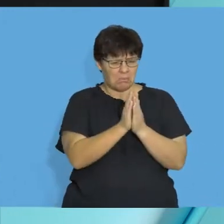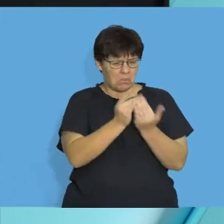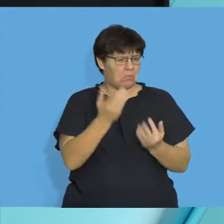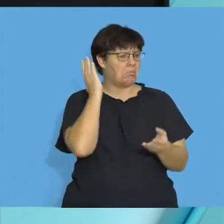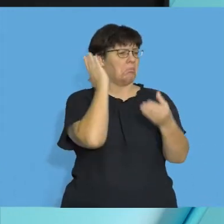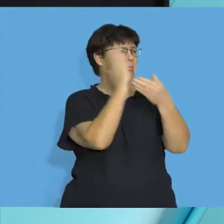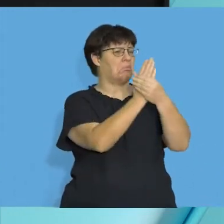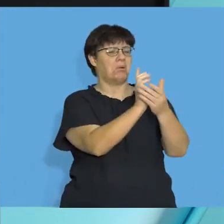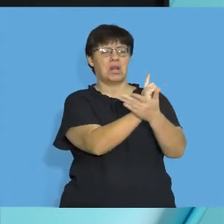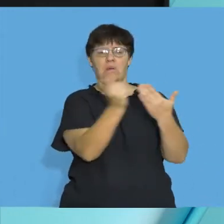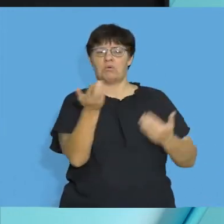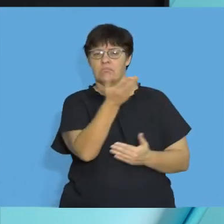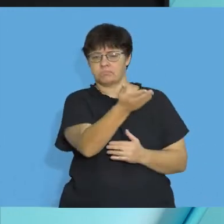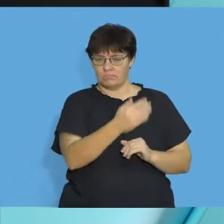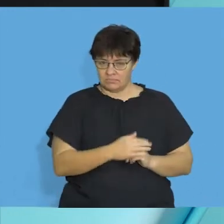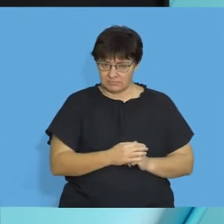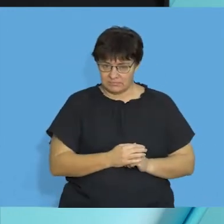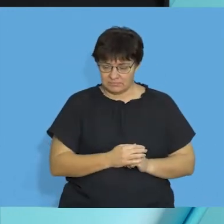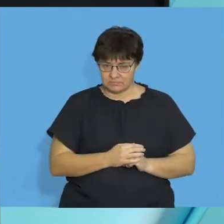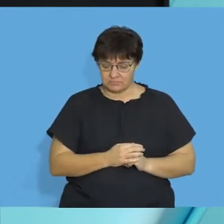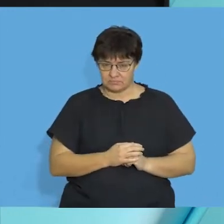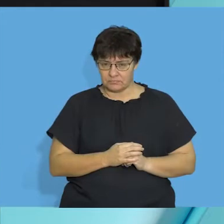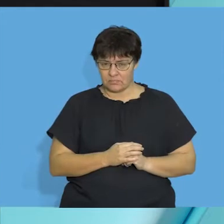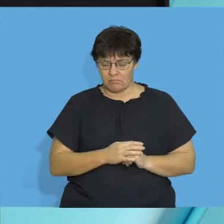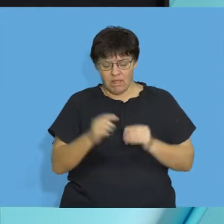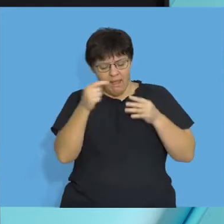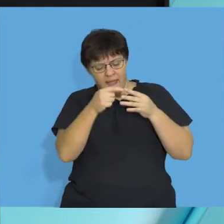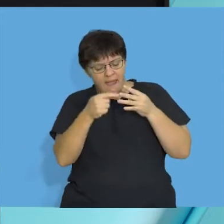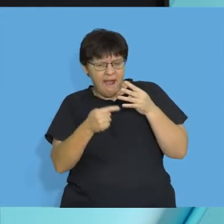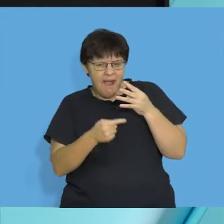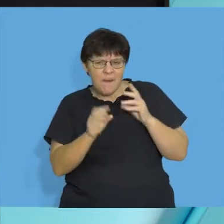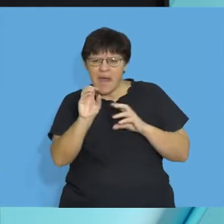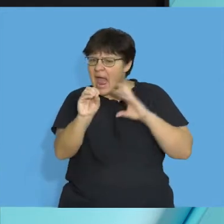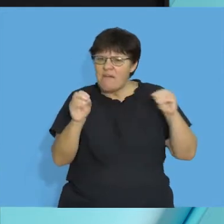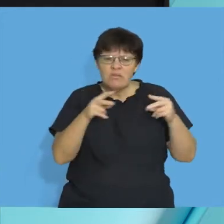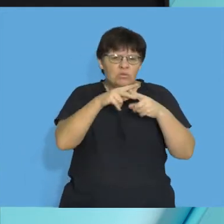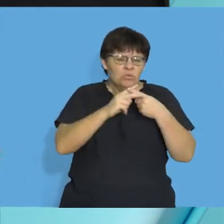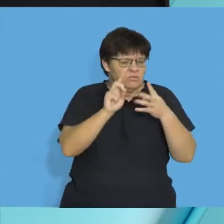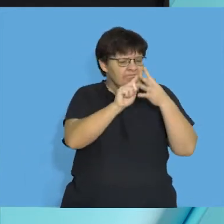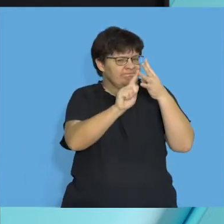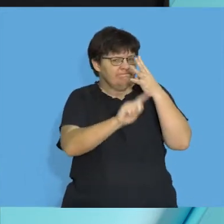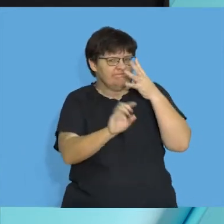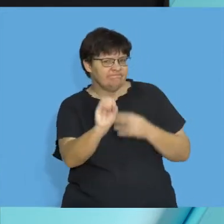library. But when we think about all the things that we've got, all the tools that we've got,